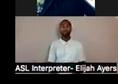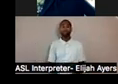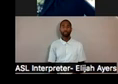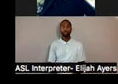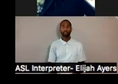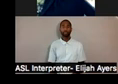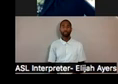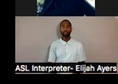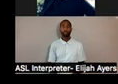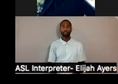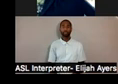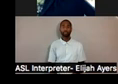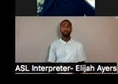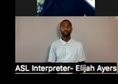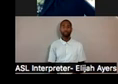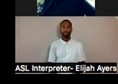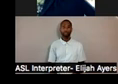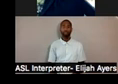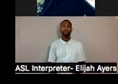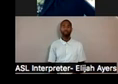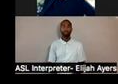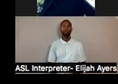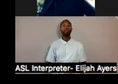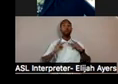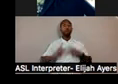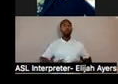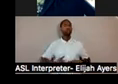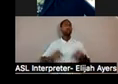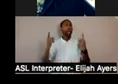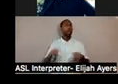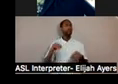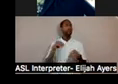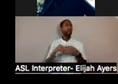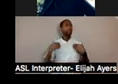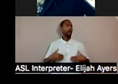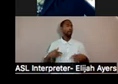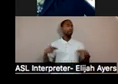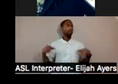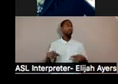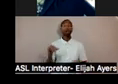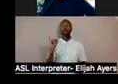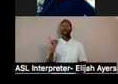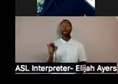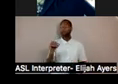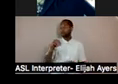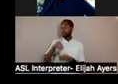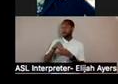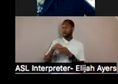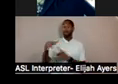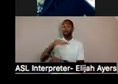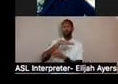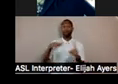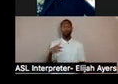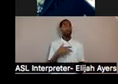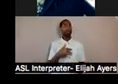Okay, so some physiological things that are happening in the body. When we're in an environment that we feel